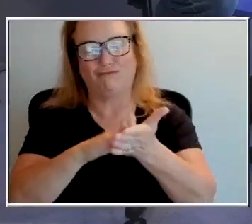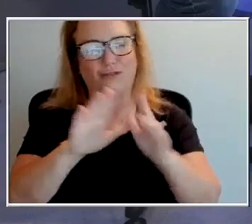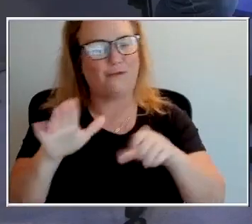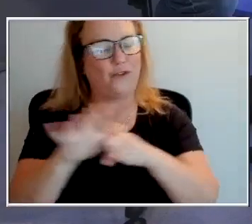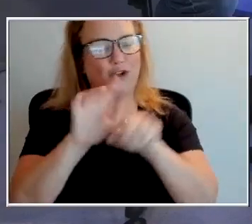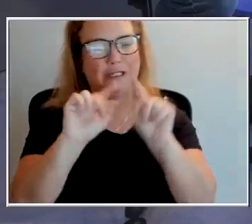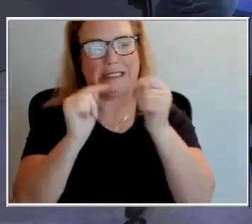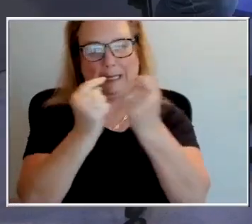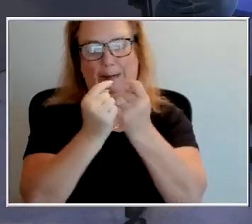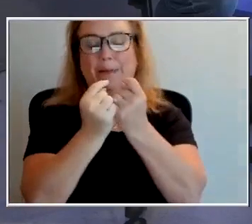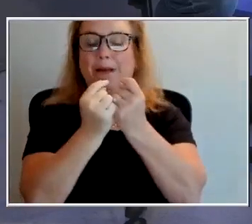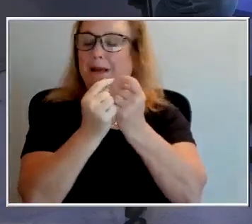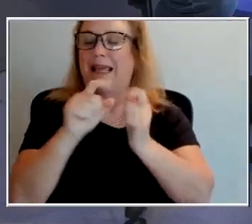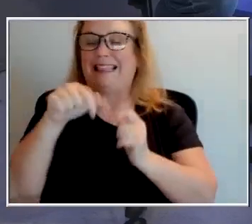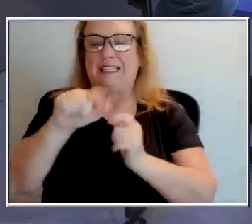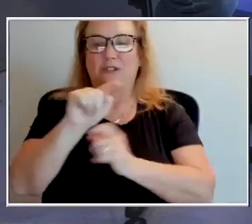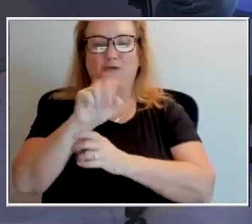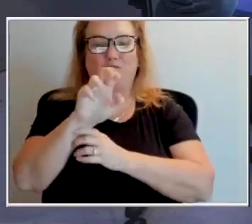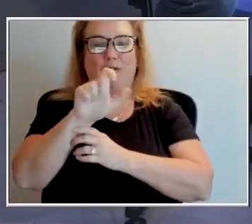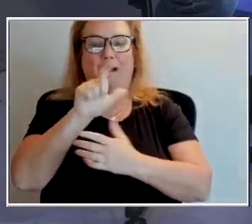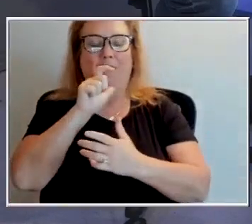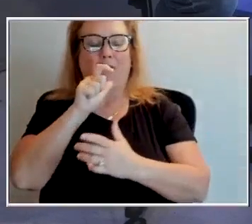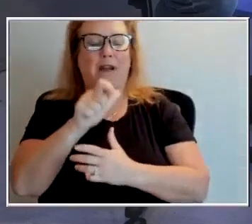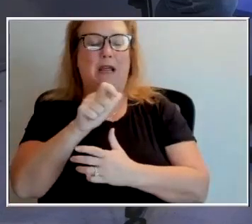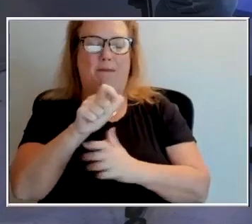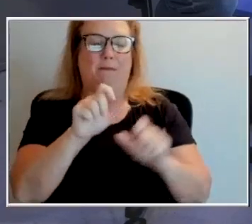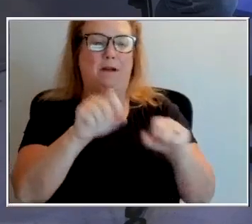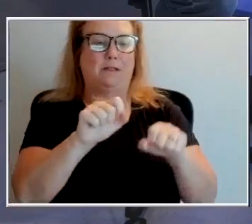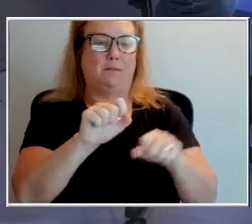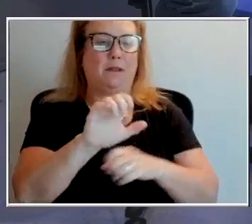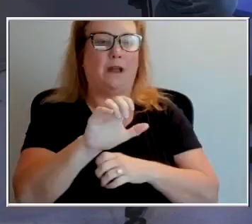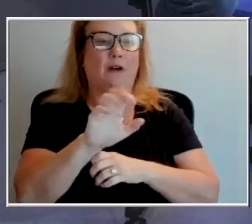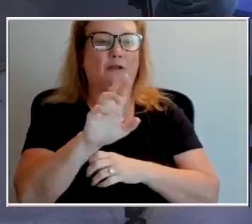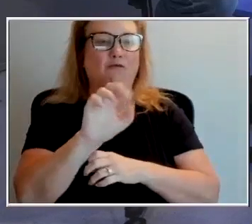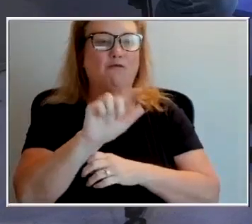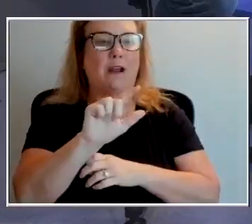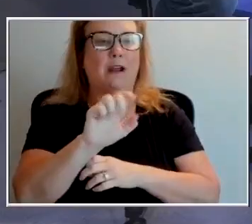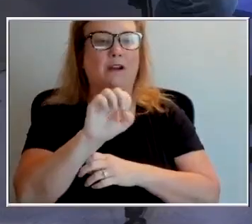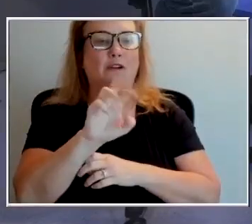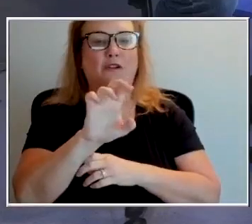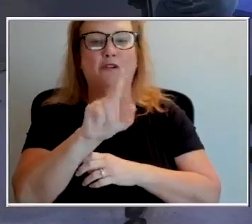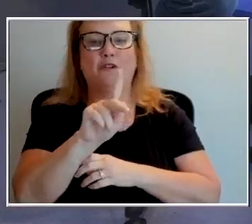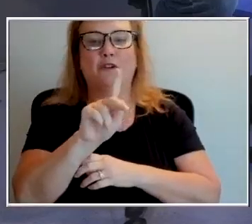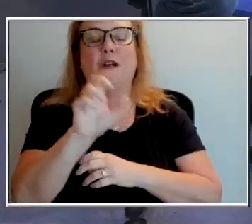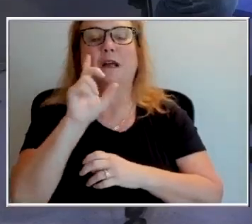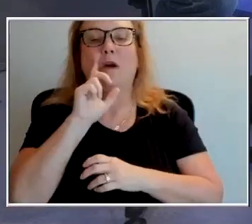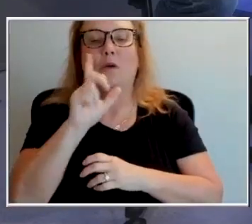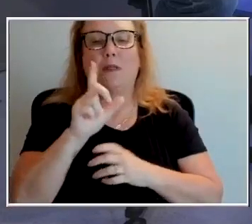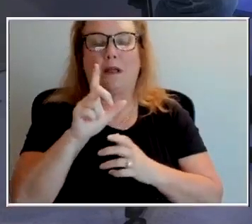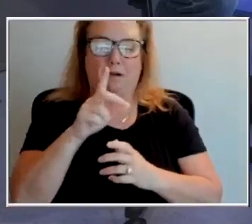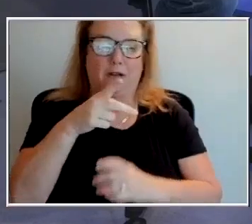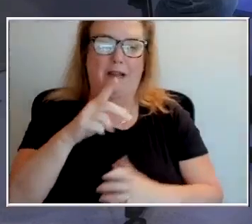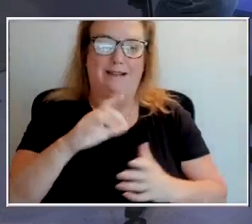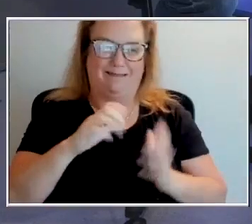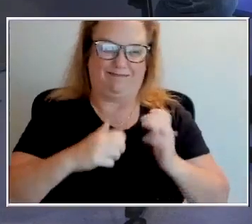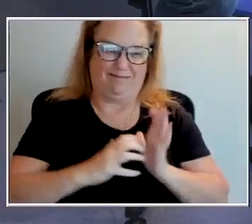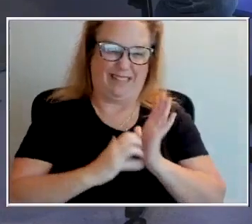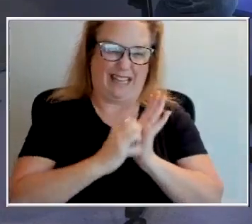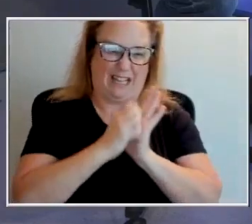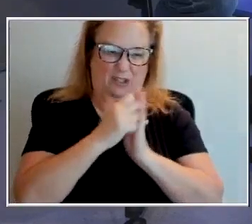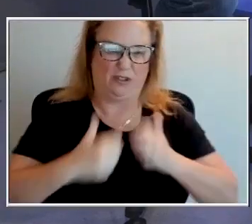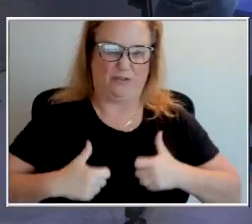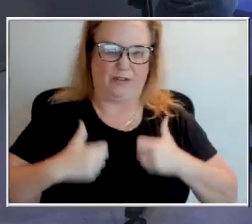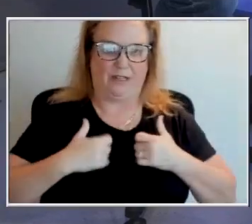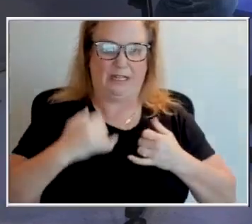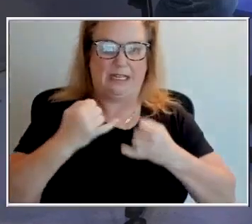possible without people like Craig Urett, a trial participant and prostate cancer survivor as well, whose last name comes